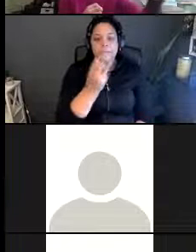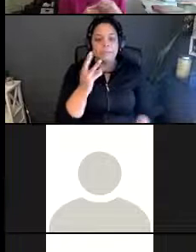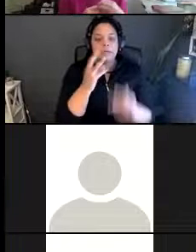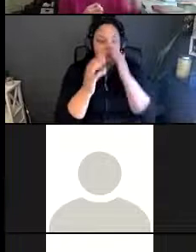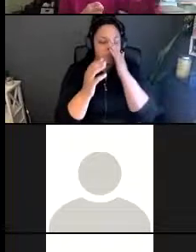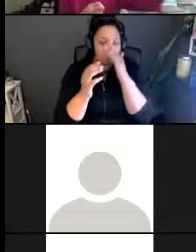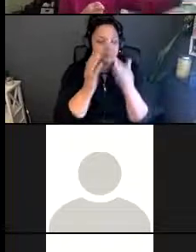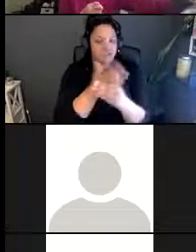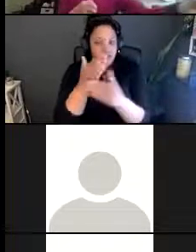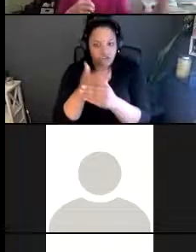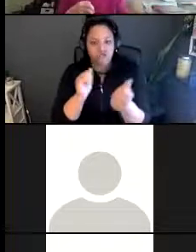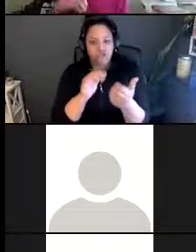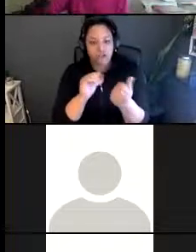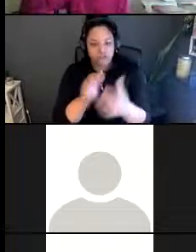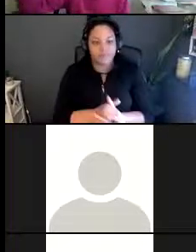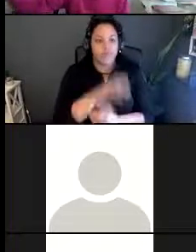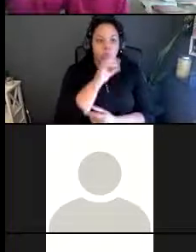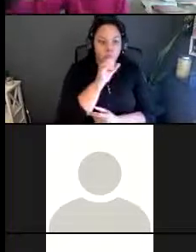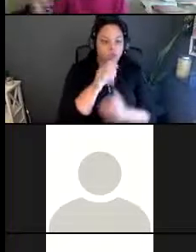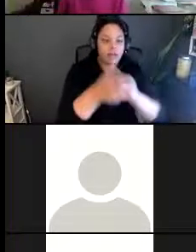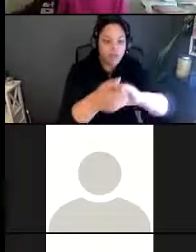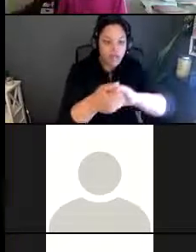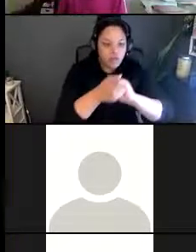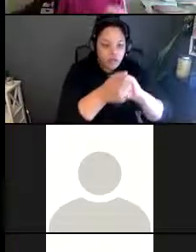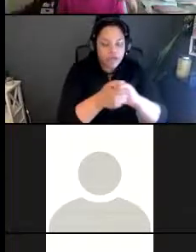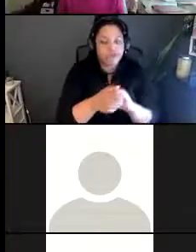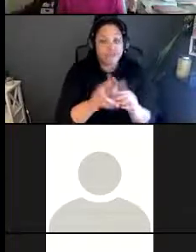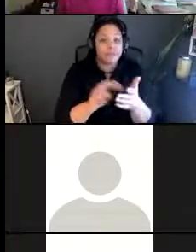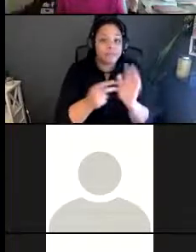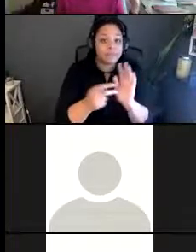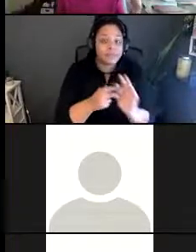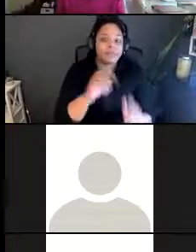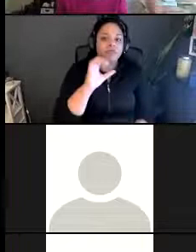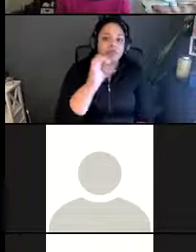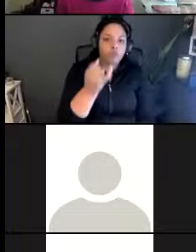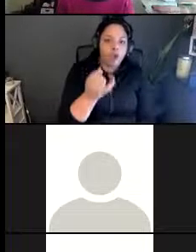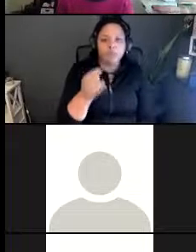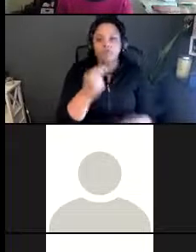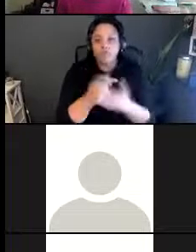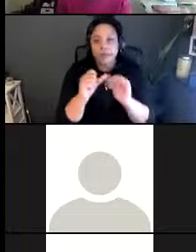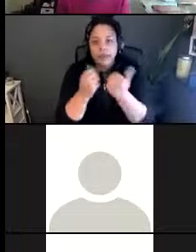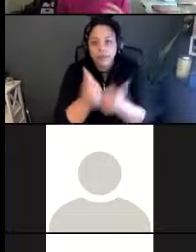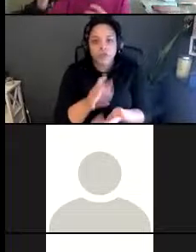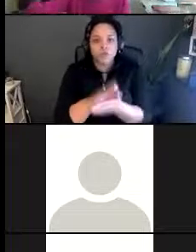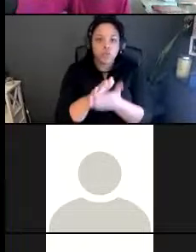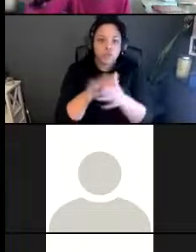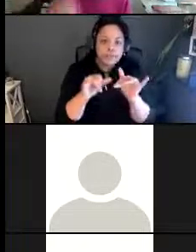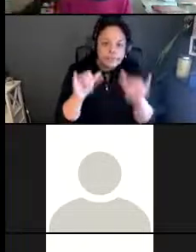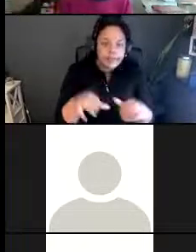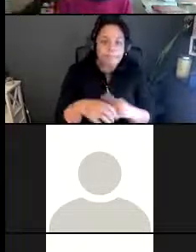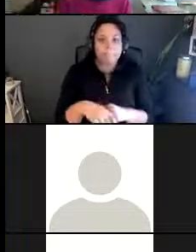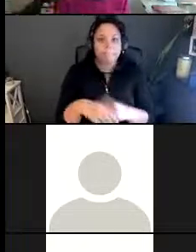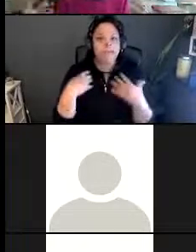across agencies, criminal justice, treatment agencies, school systems,